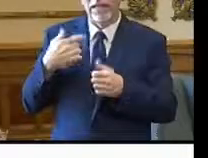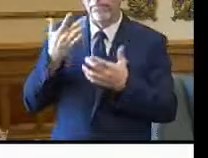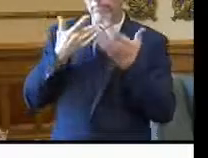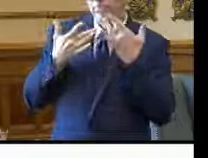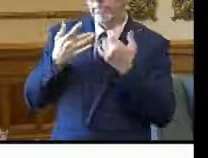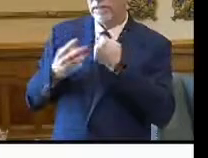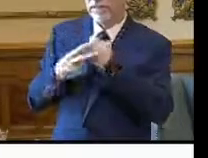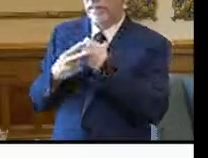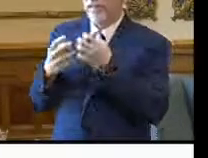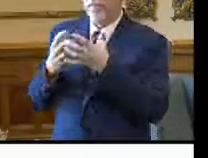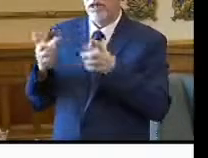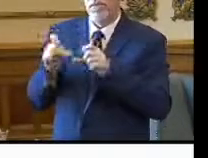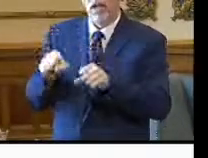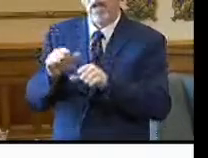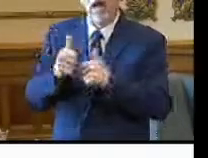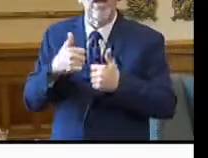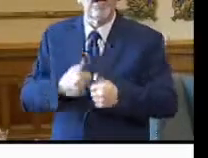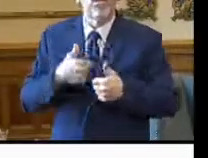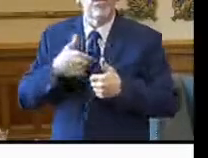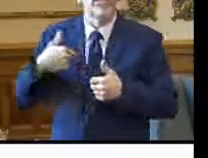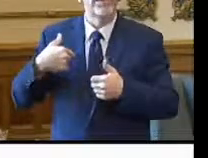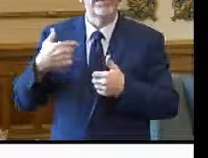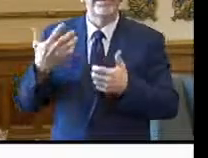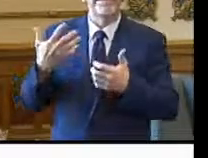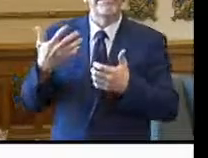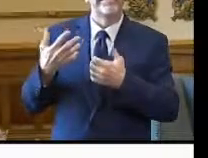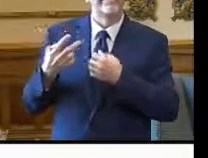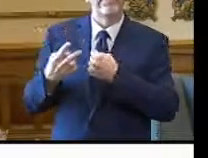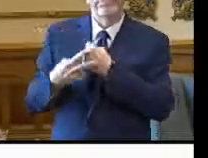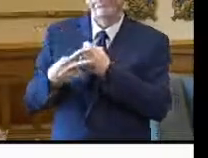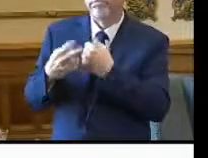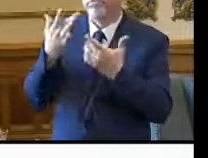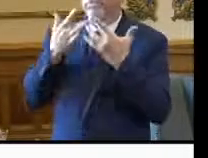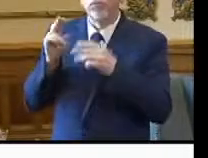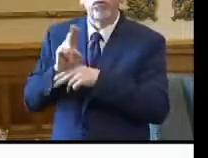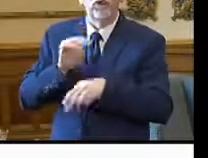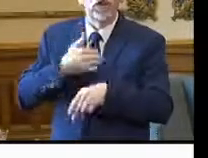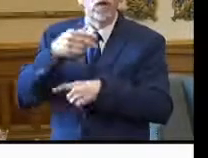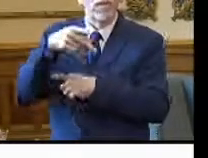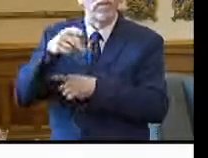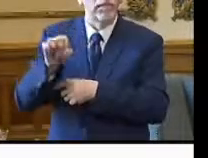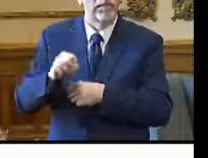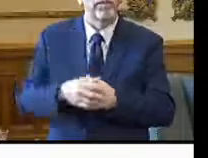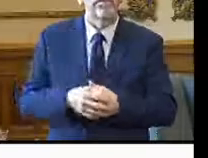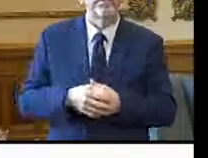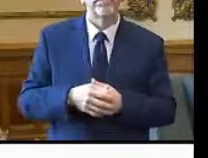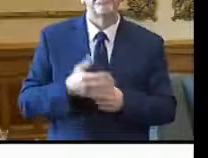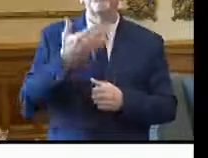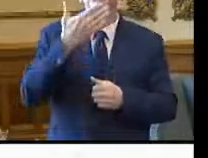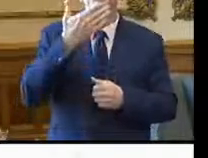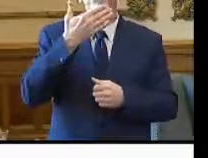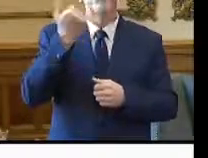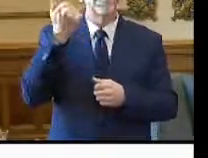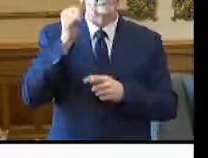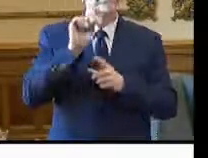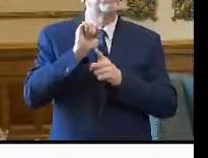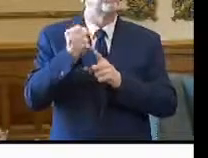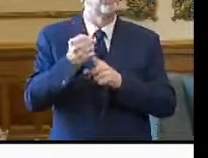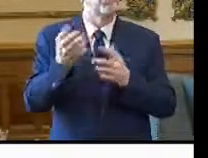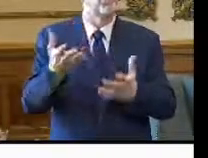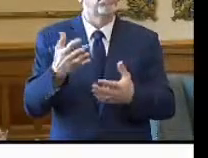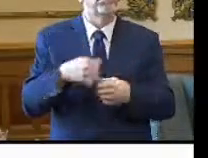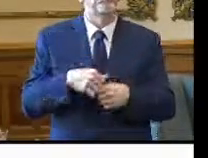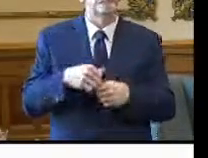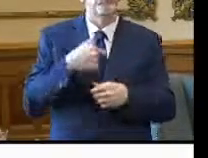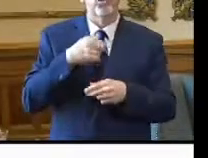as possible how we would be able to conserve our PPE. The best case scenario when we are using